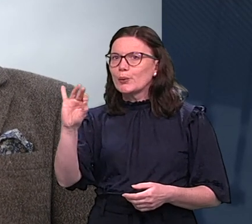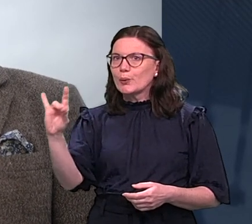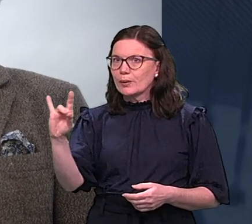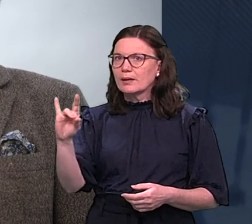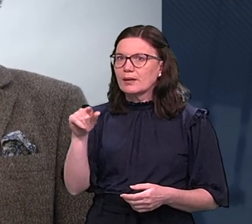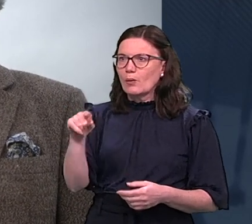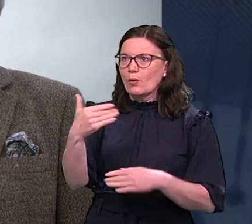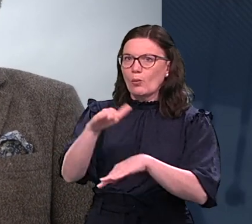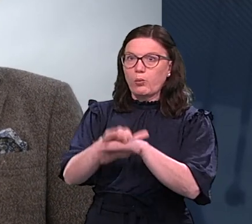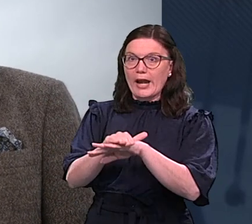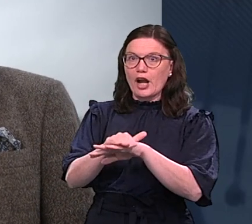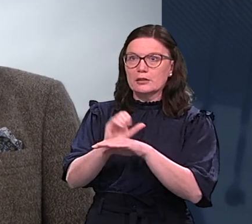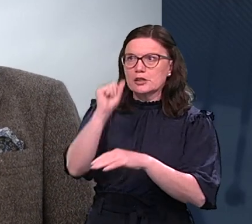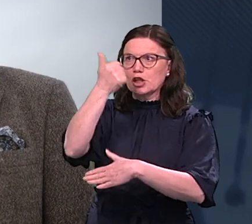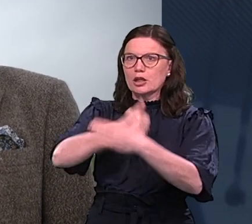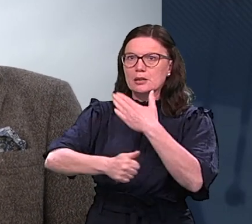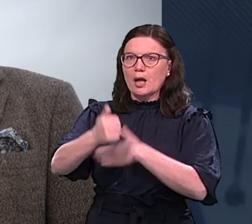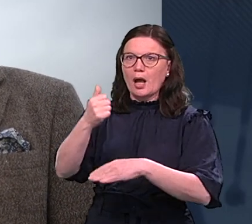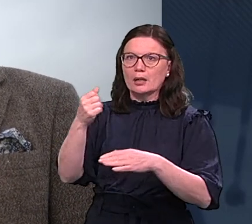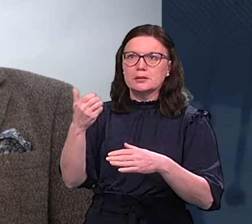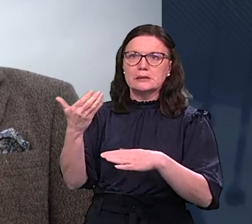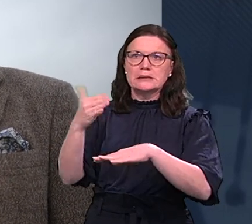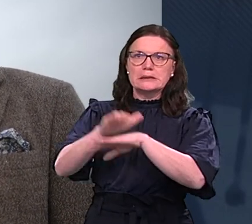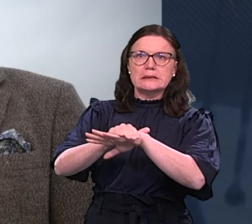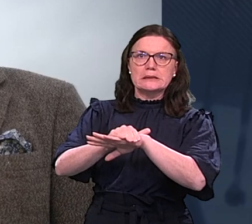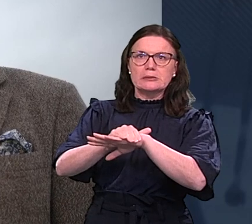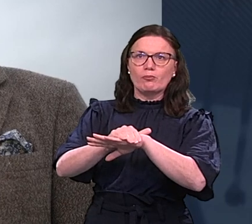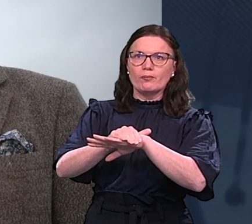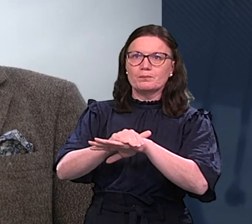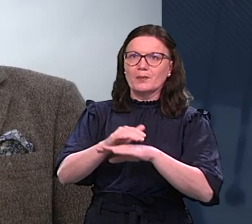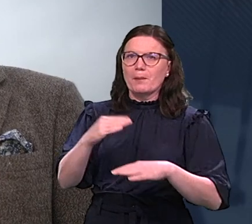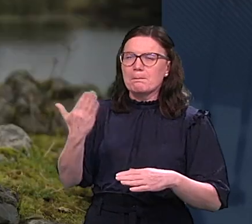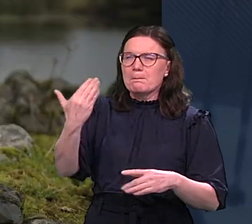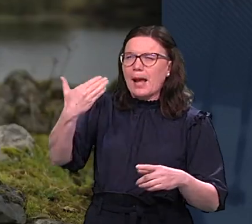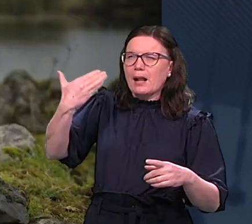that goes back to the very Ice Age, some 10,000 years ago.